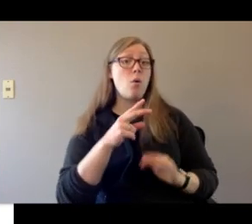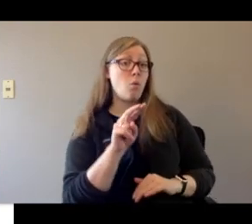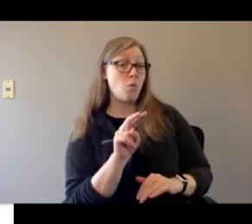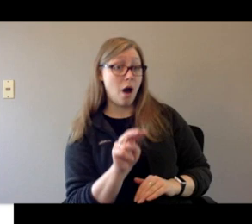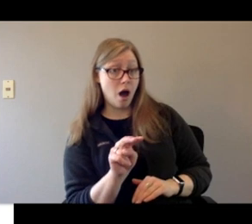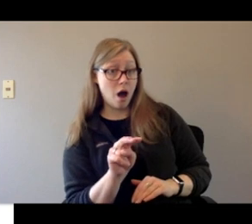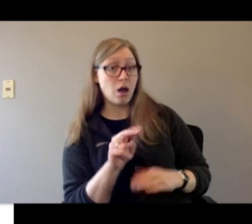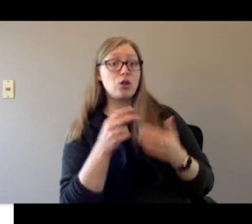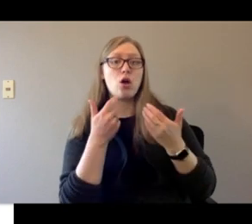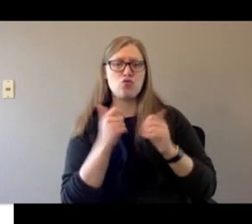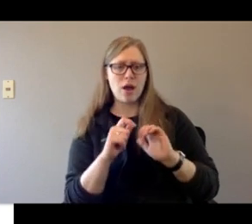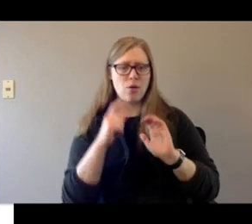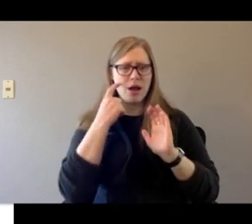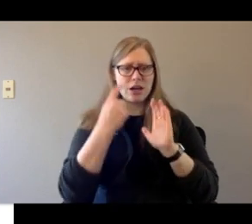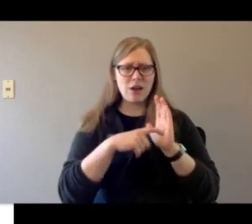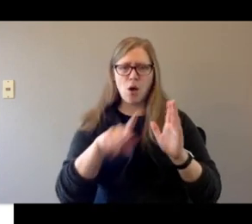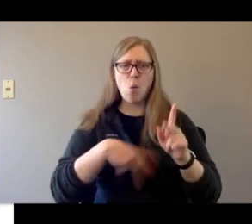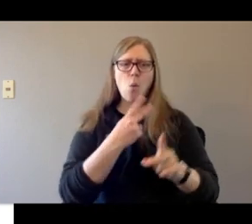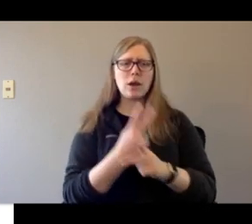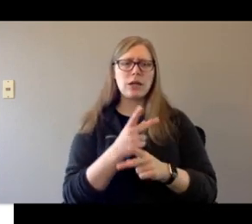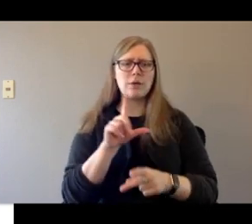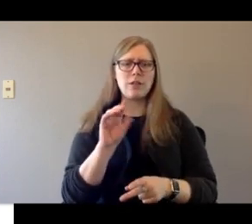what type of logical fallacy is it.